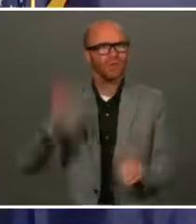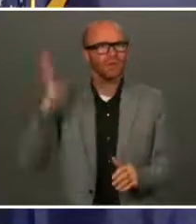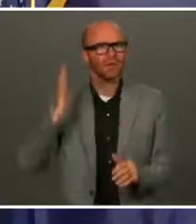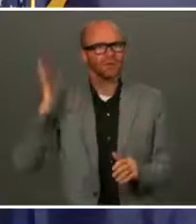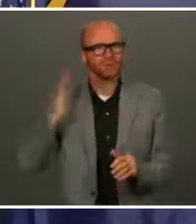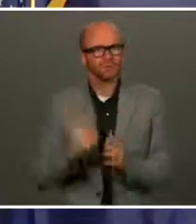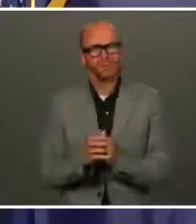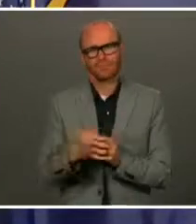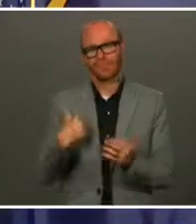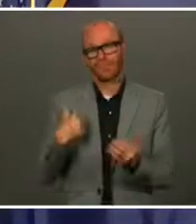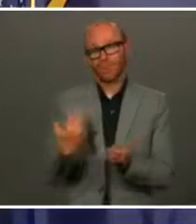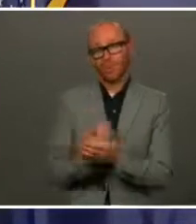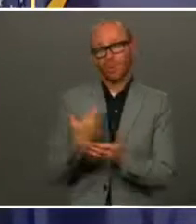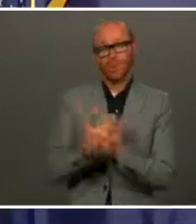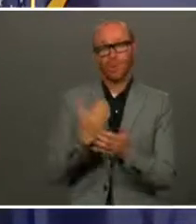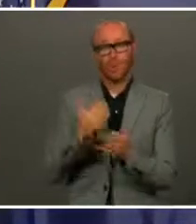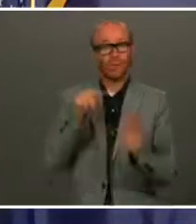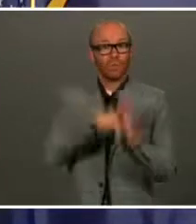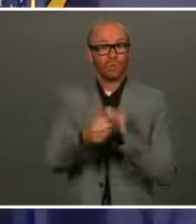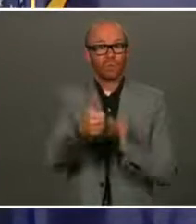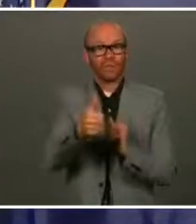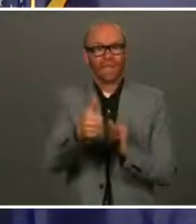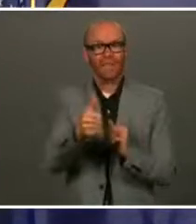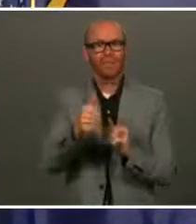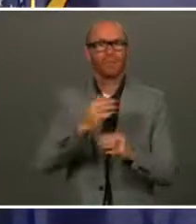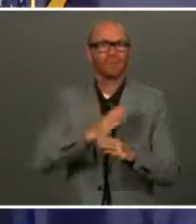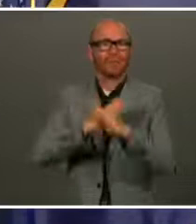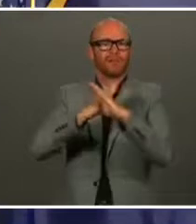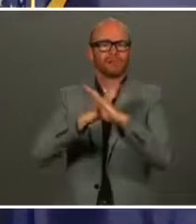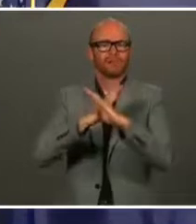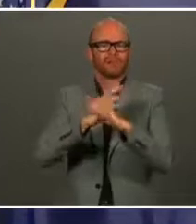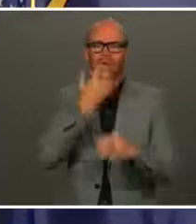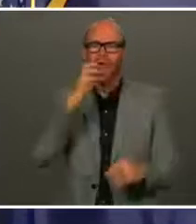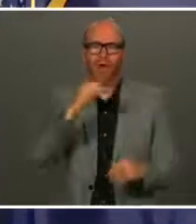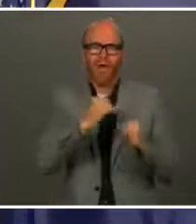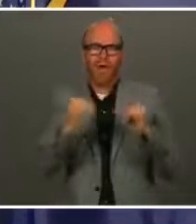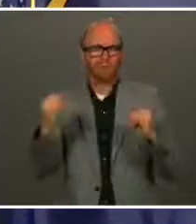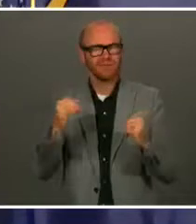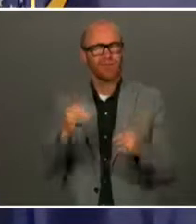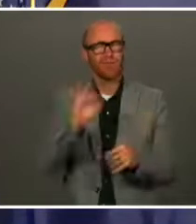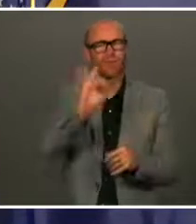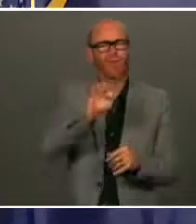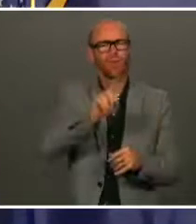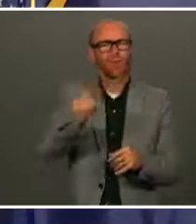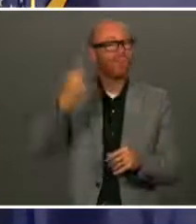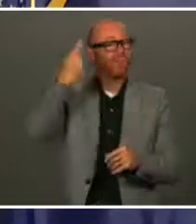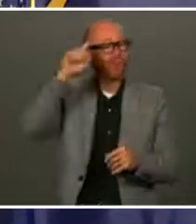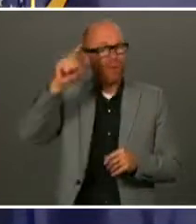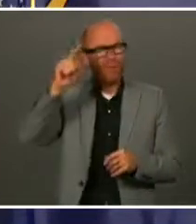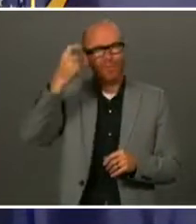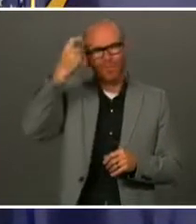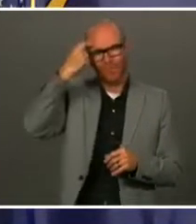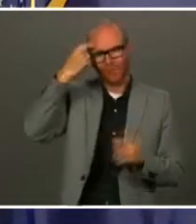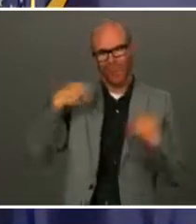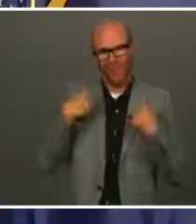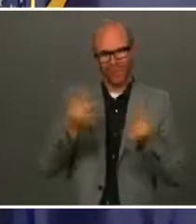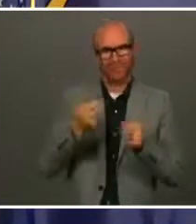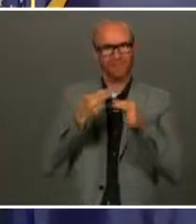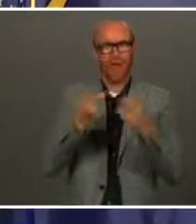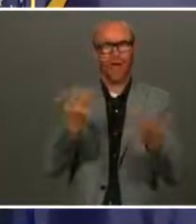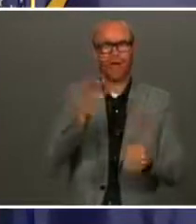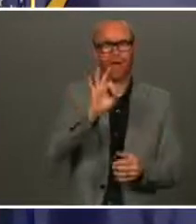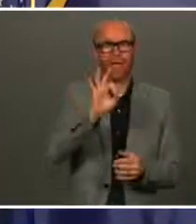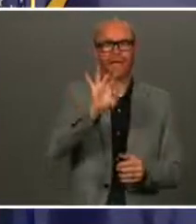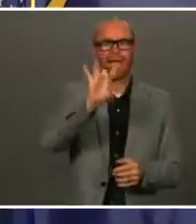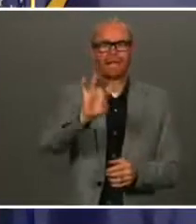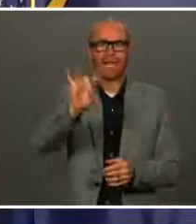suicide prevention hotline, like 911, only for mental health. It's 988, and at the